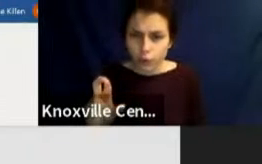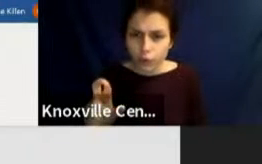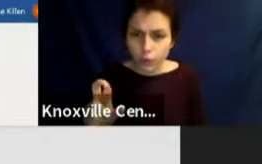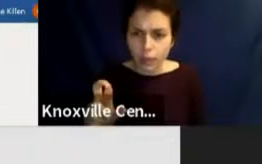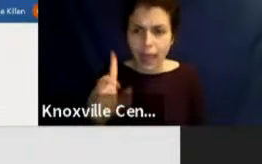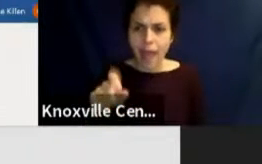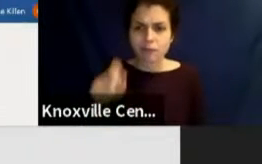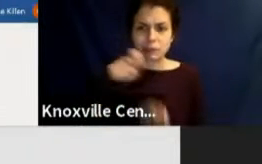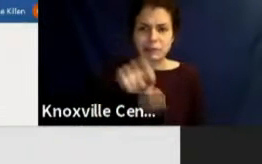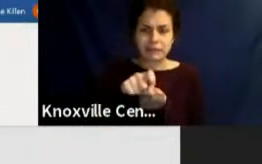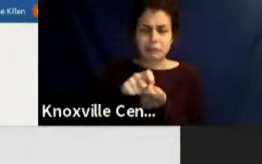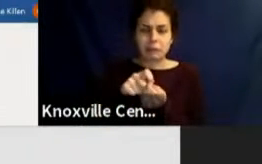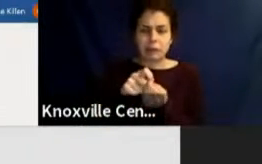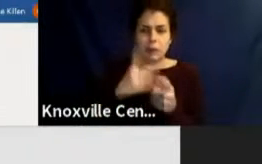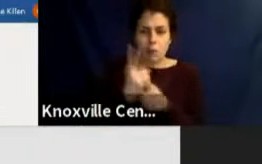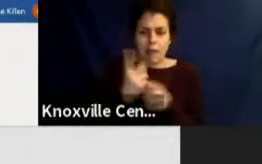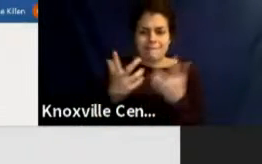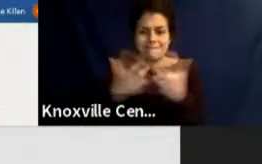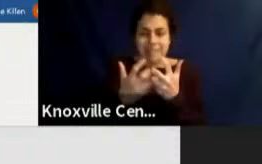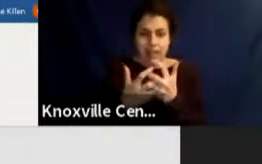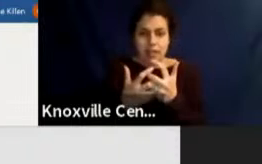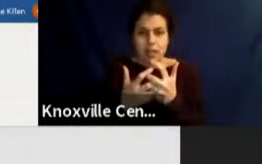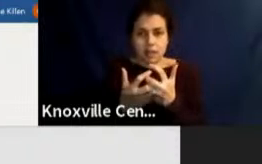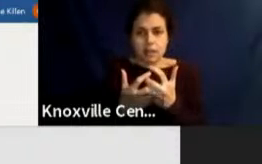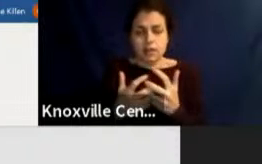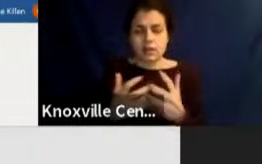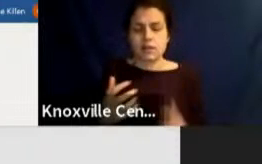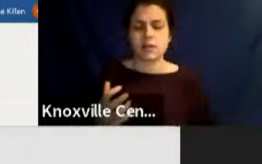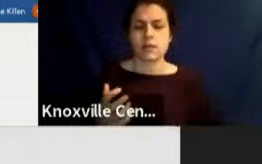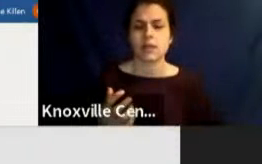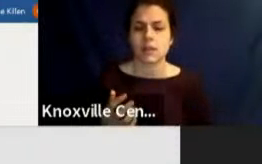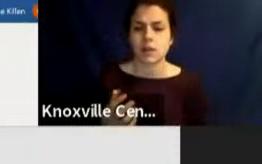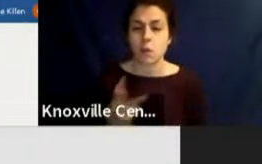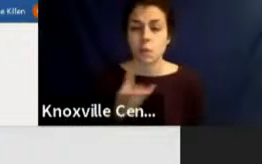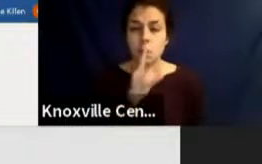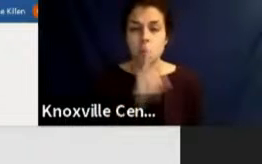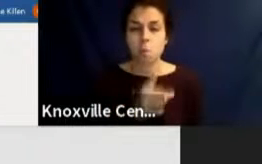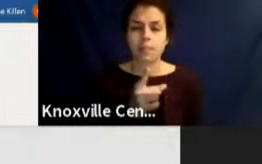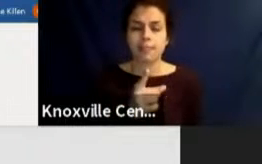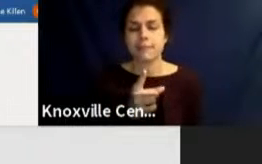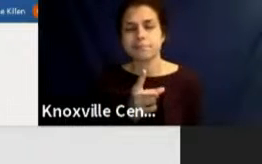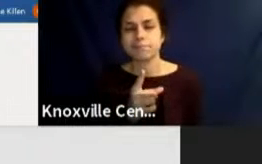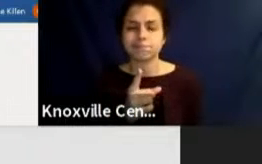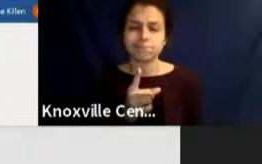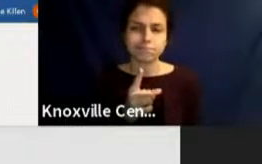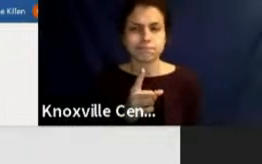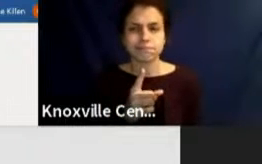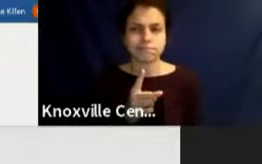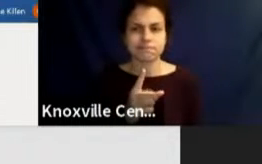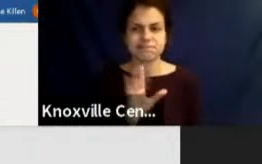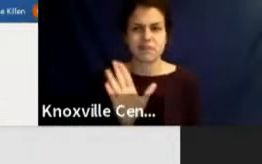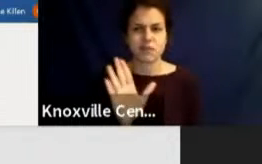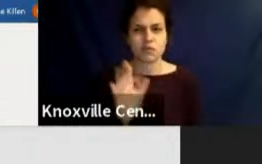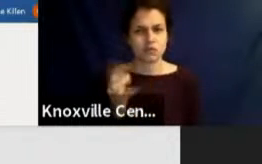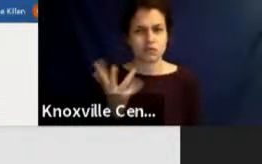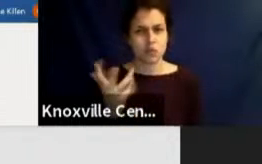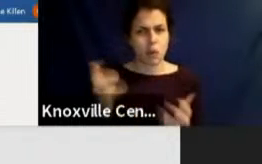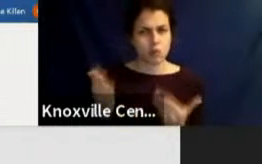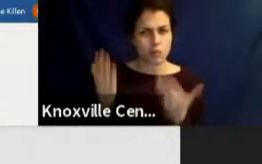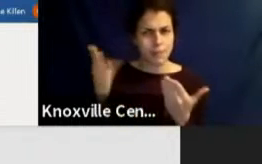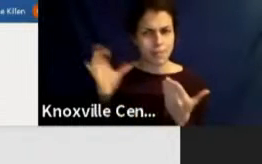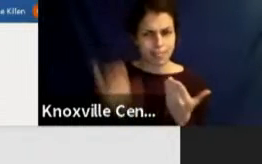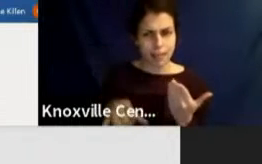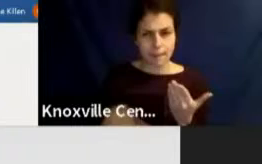it to actually work. Right. Is really indicated for something more than what we're asking. They are out